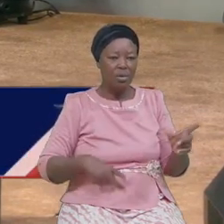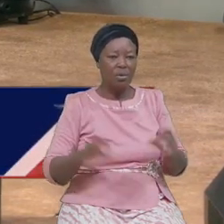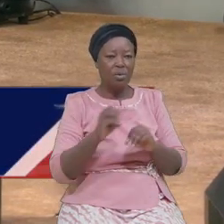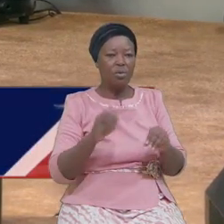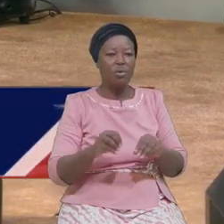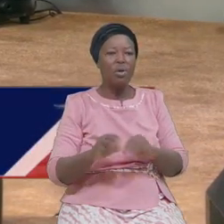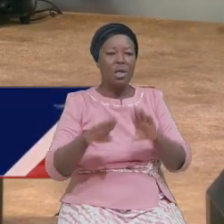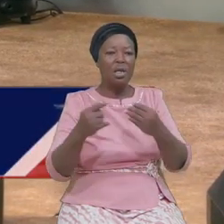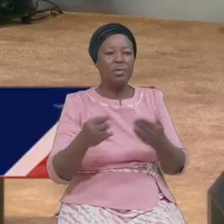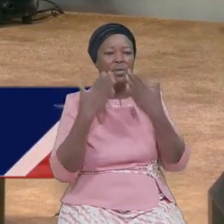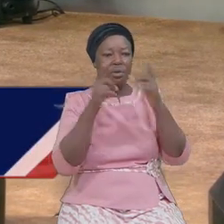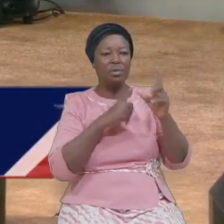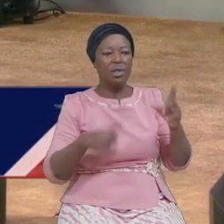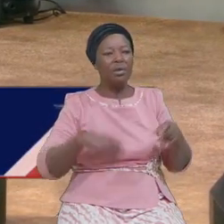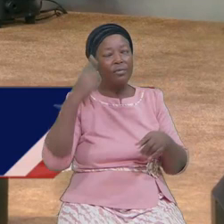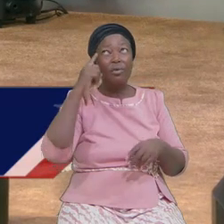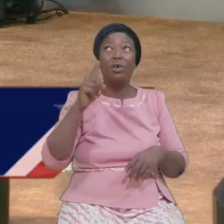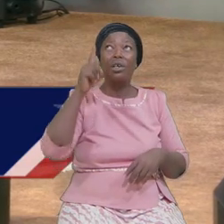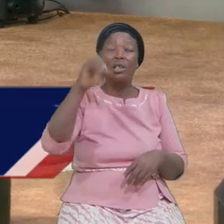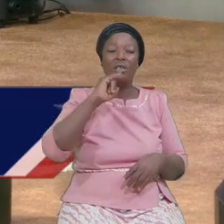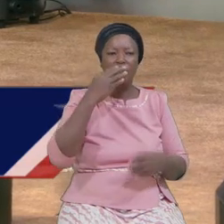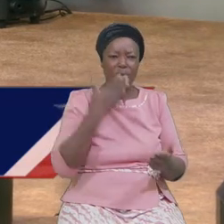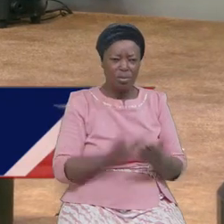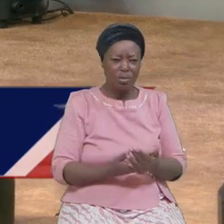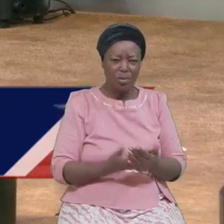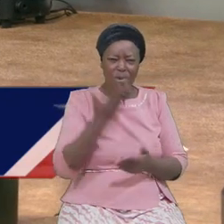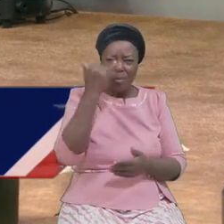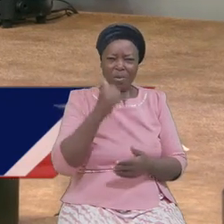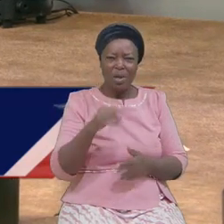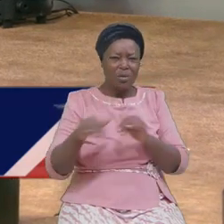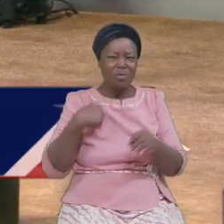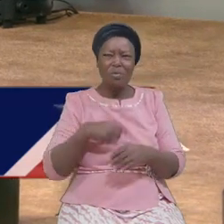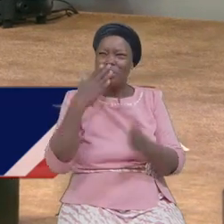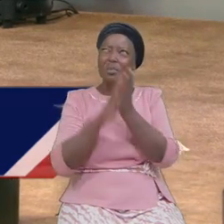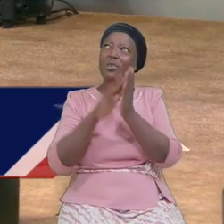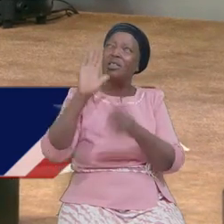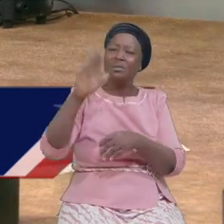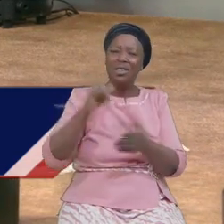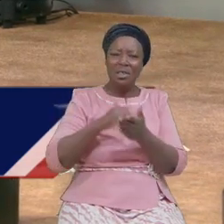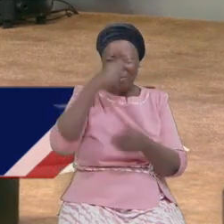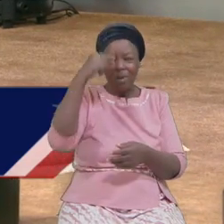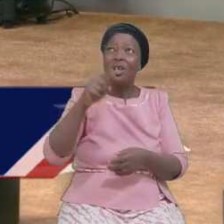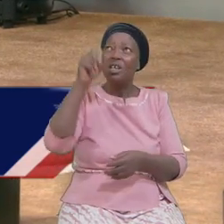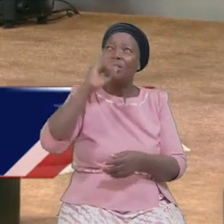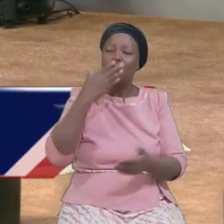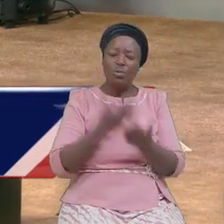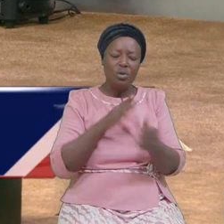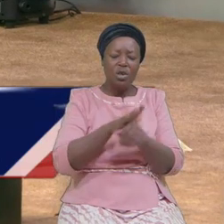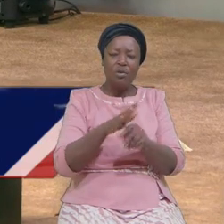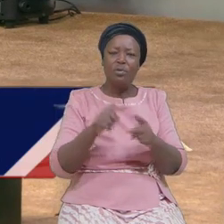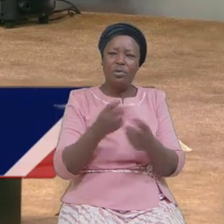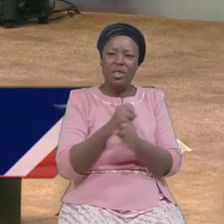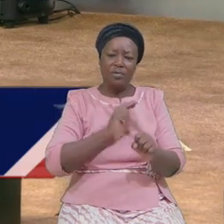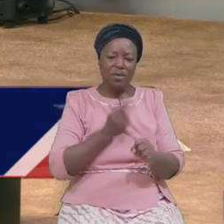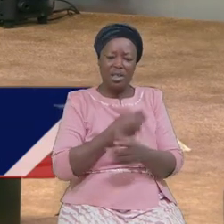good. What do we praise him? He is good. Good enough to save us, good enough to forgive us, good enough to turn our